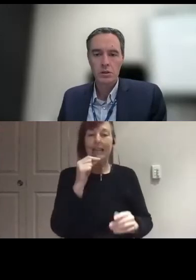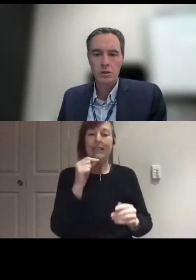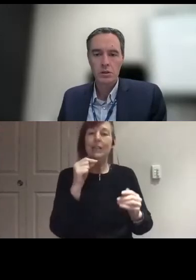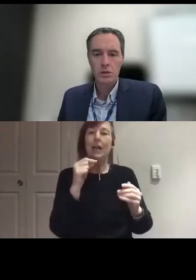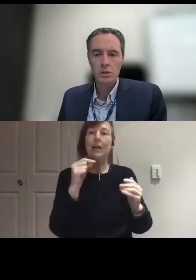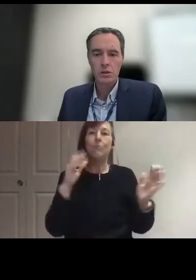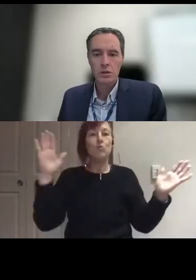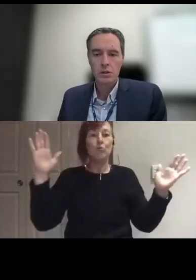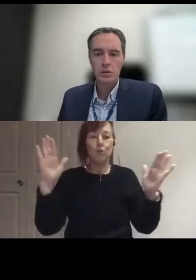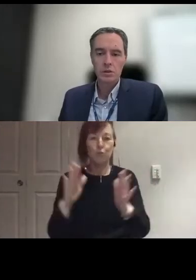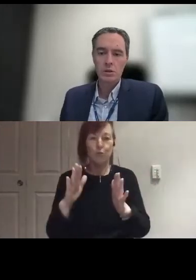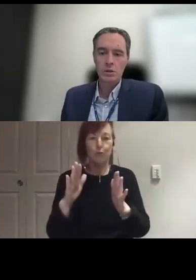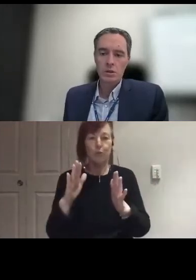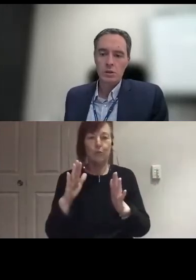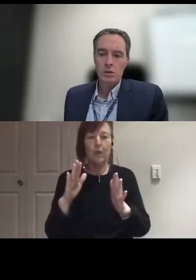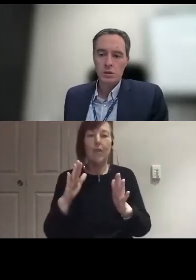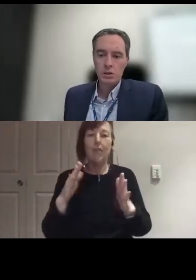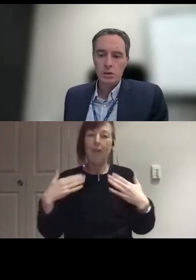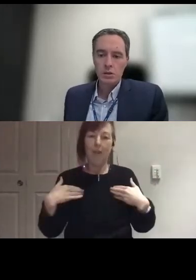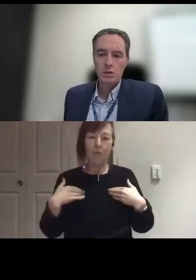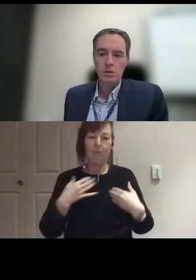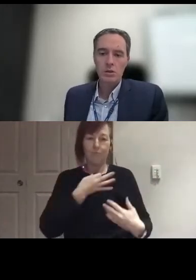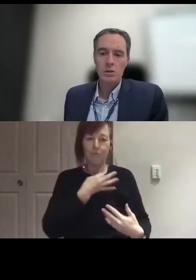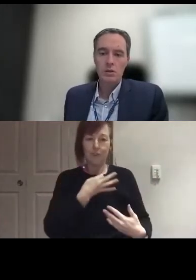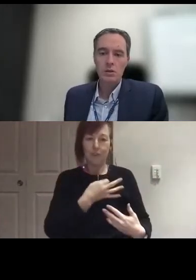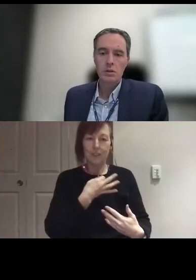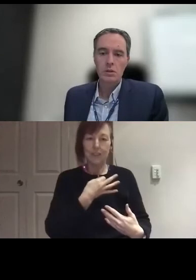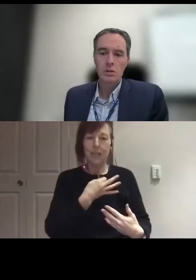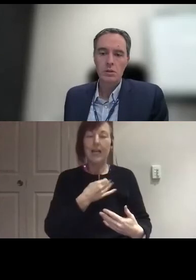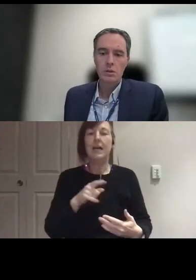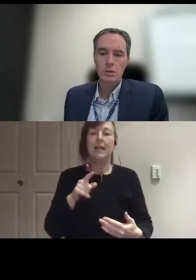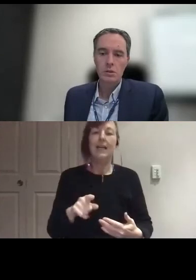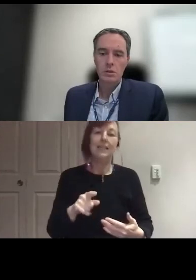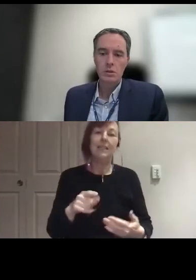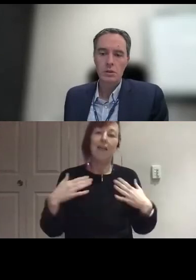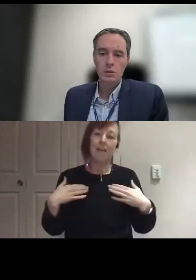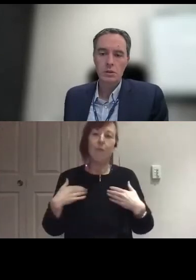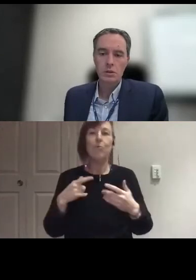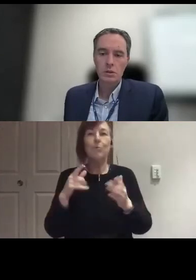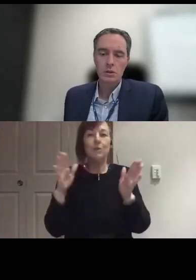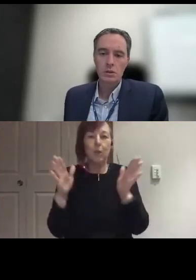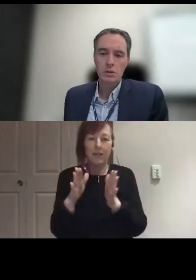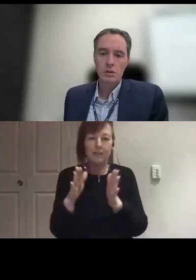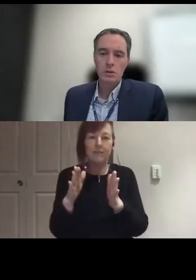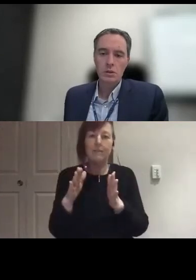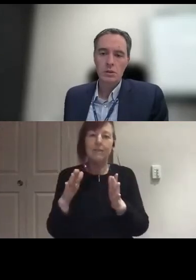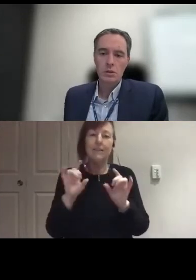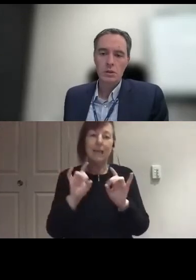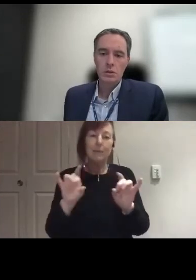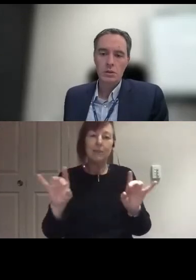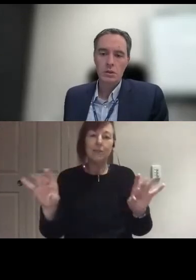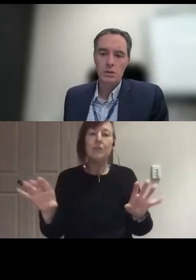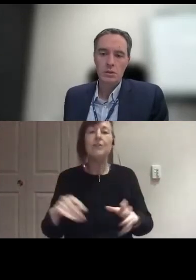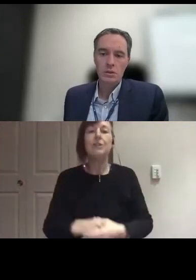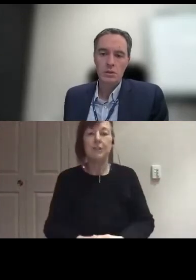So that's the future, that's the way out. What we have to do in Shepparton now is hold the line, keep it under control, try to push it